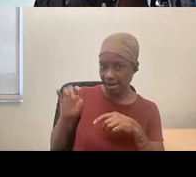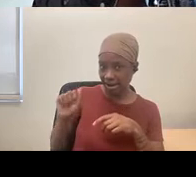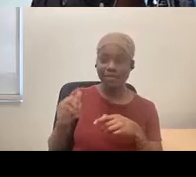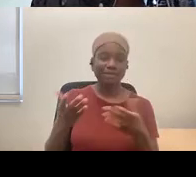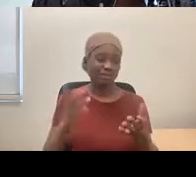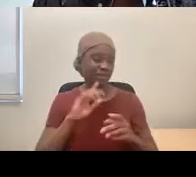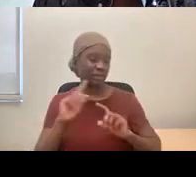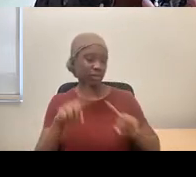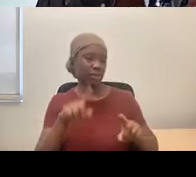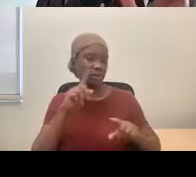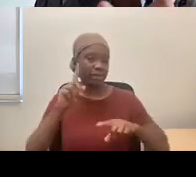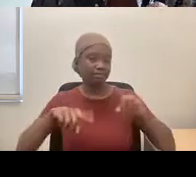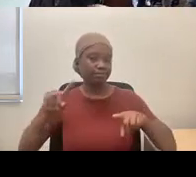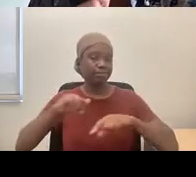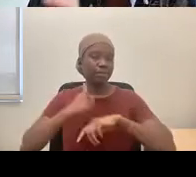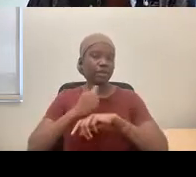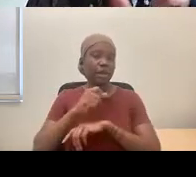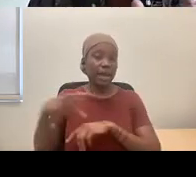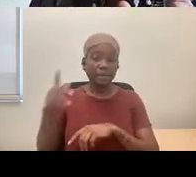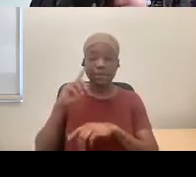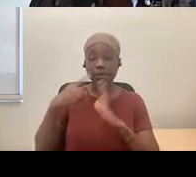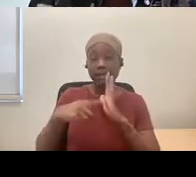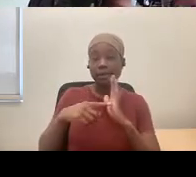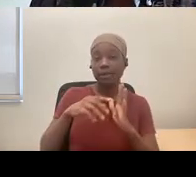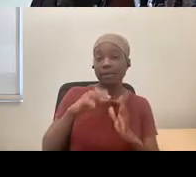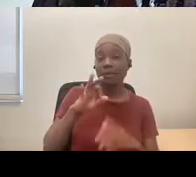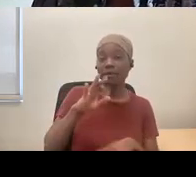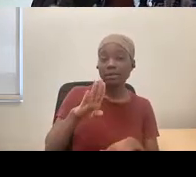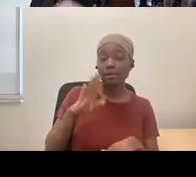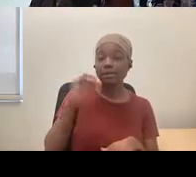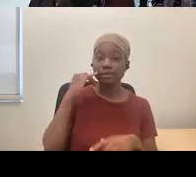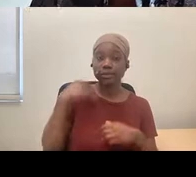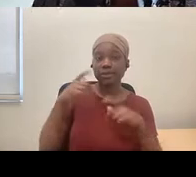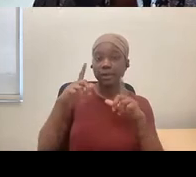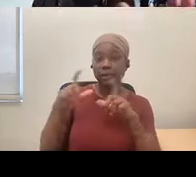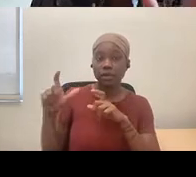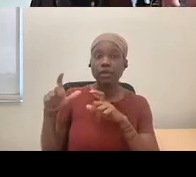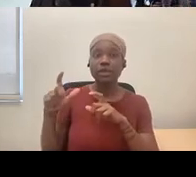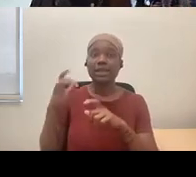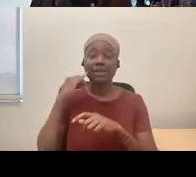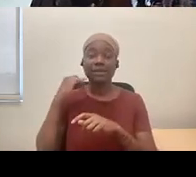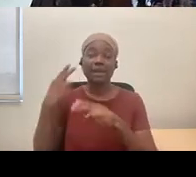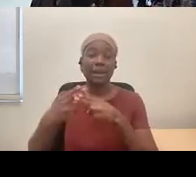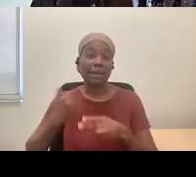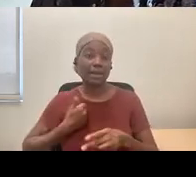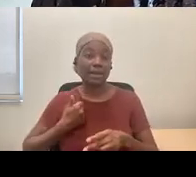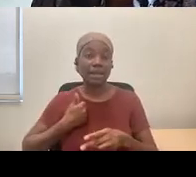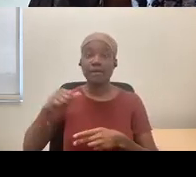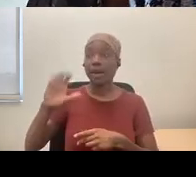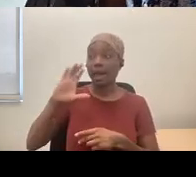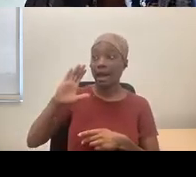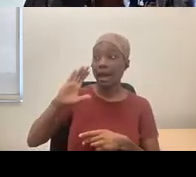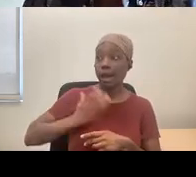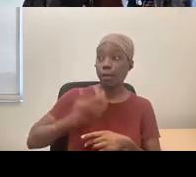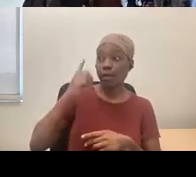tag, and where we name ourselves and we name other faces, other people's names, and it's been building up a database